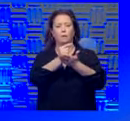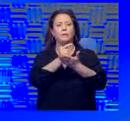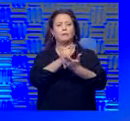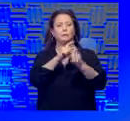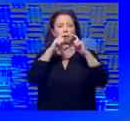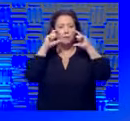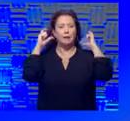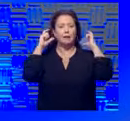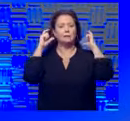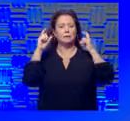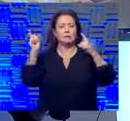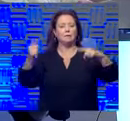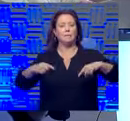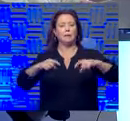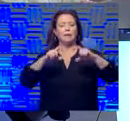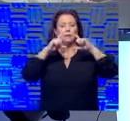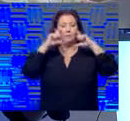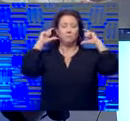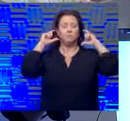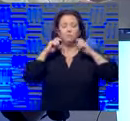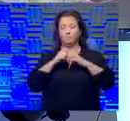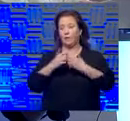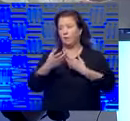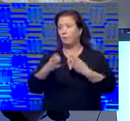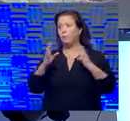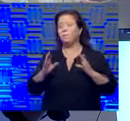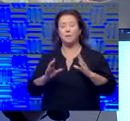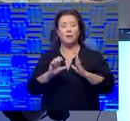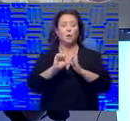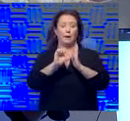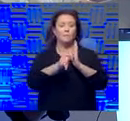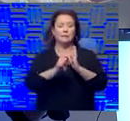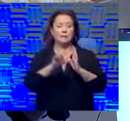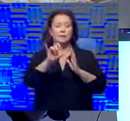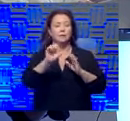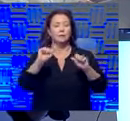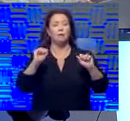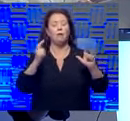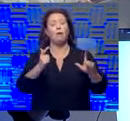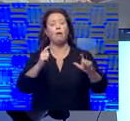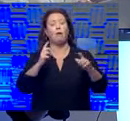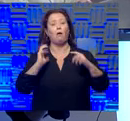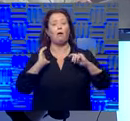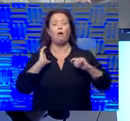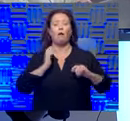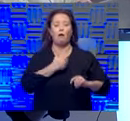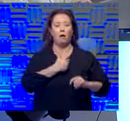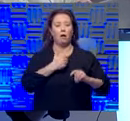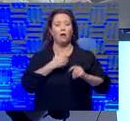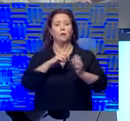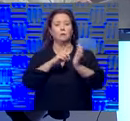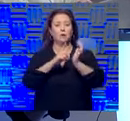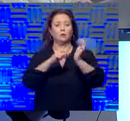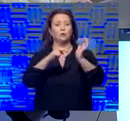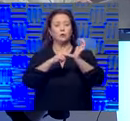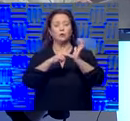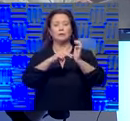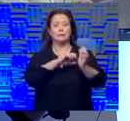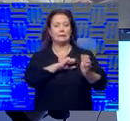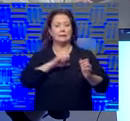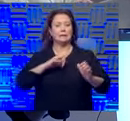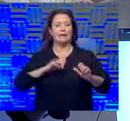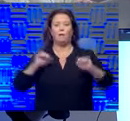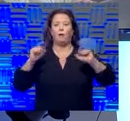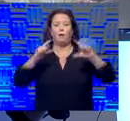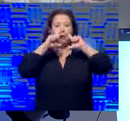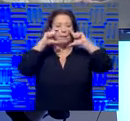who may be coming into the room. Yeah, so we really, that's a big stress. And we stress that all our healthcare providers and people throughout our hospital, we all wear masks